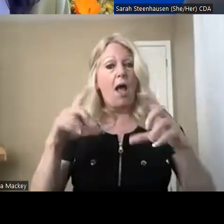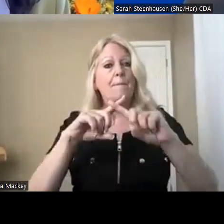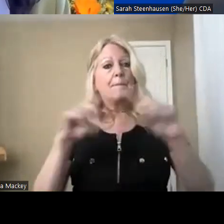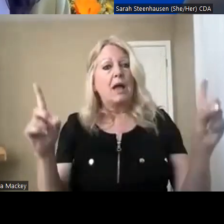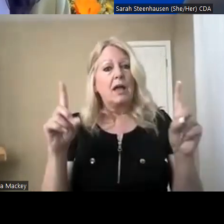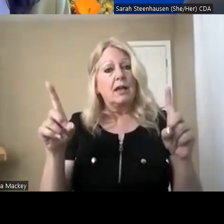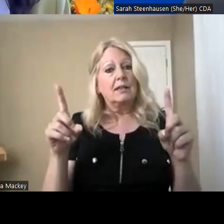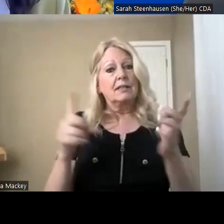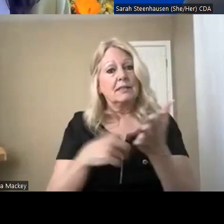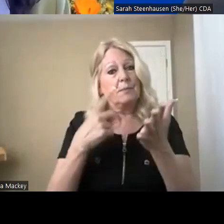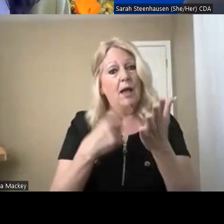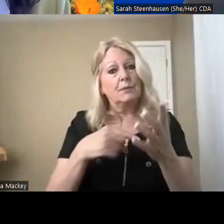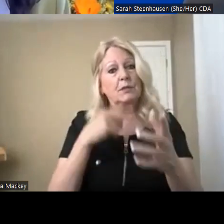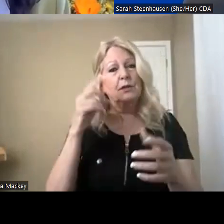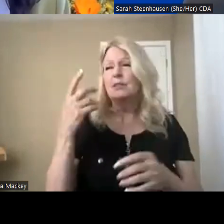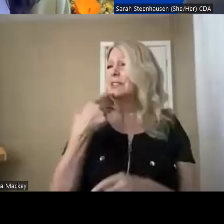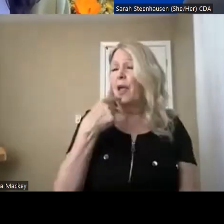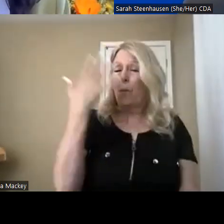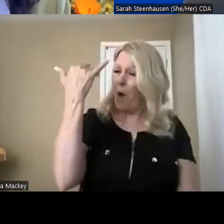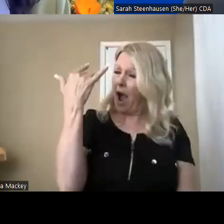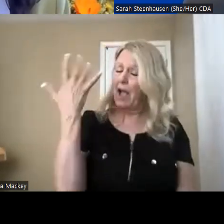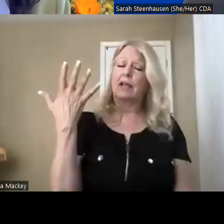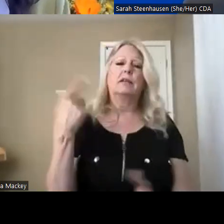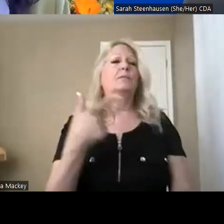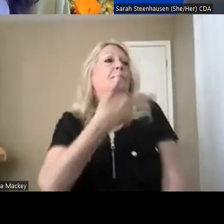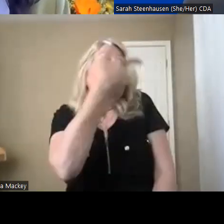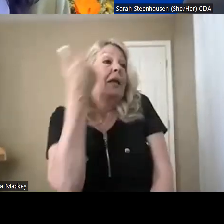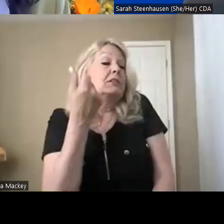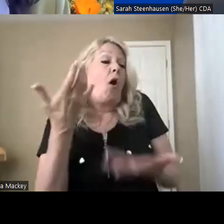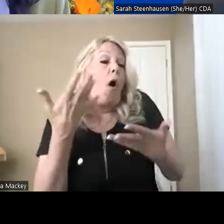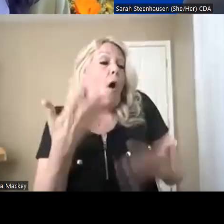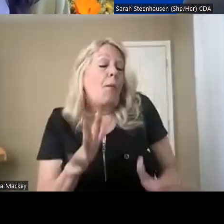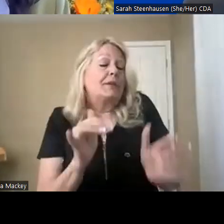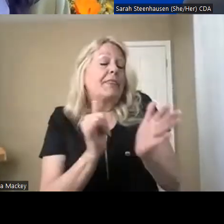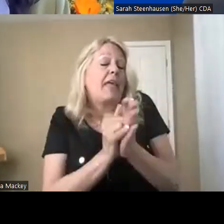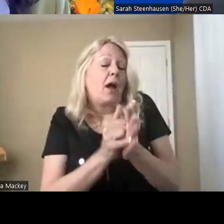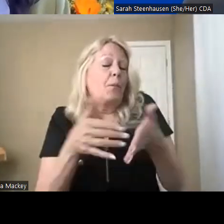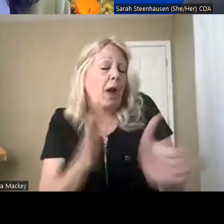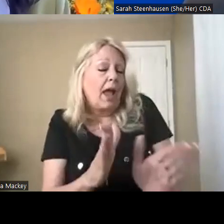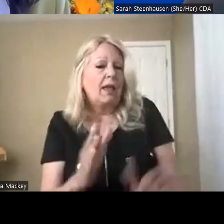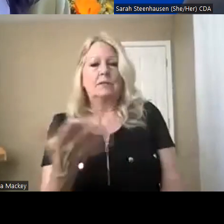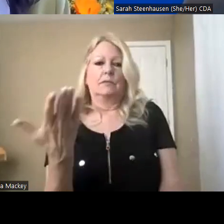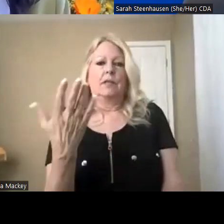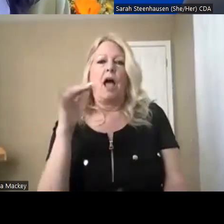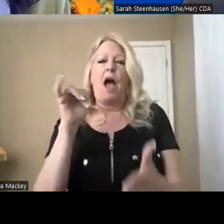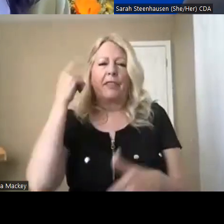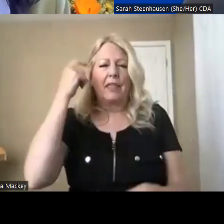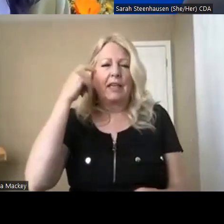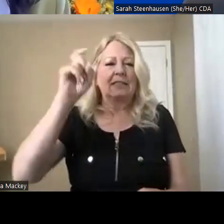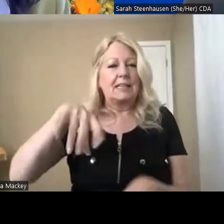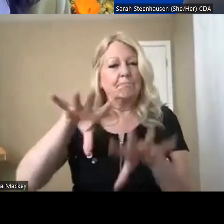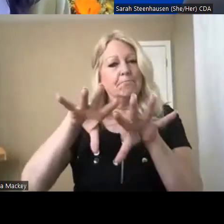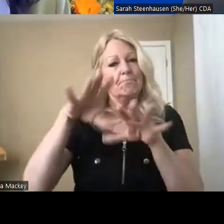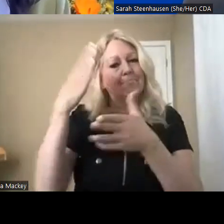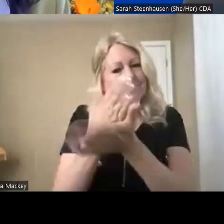you ask somebody, why is this? They will say, well, this is the way it's always been done. And I think that that is the thing that we need to break. Like, you